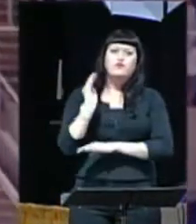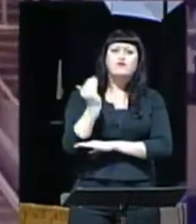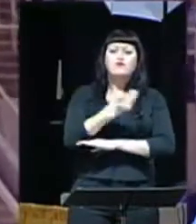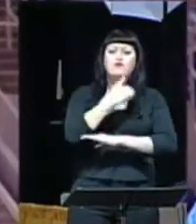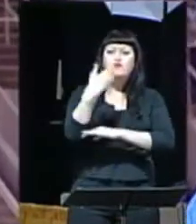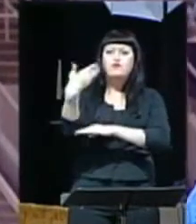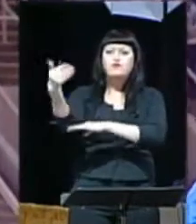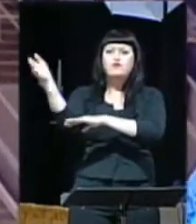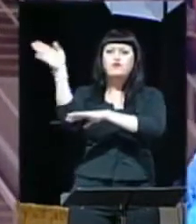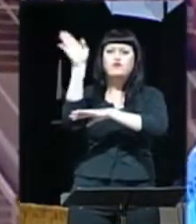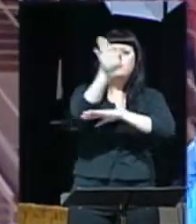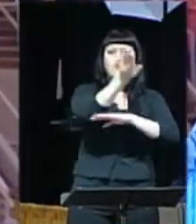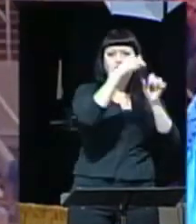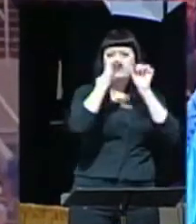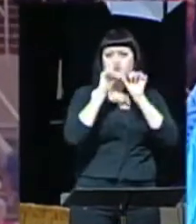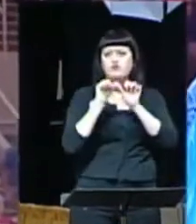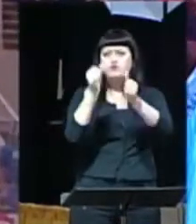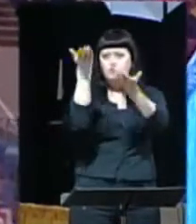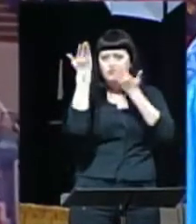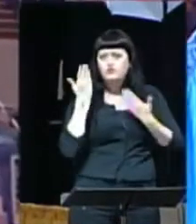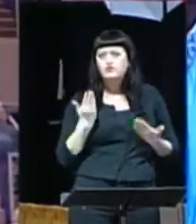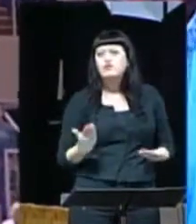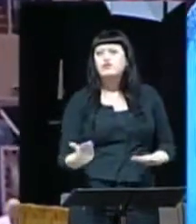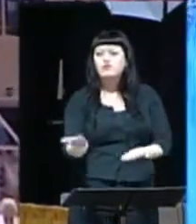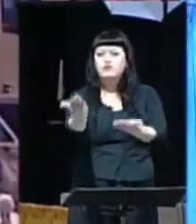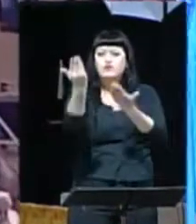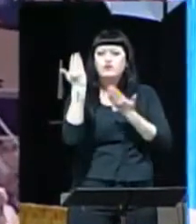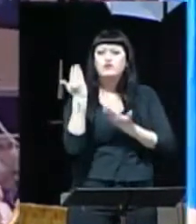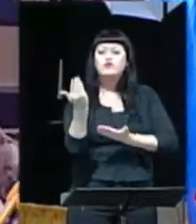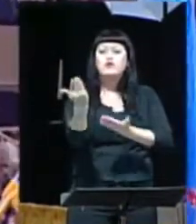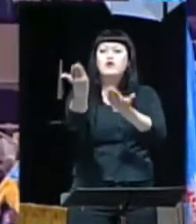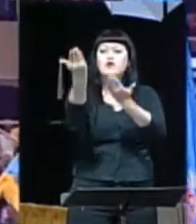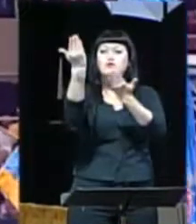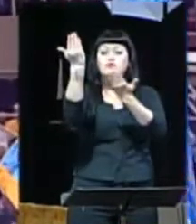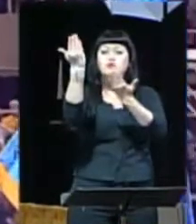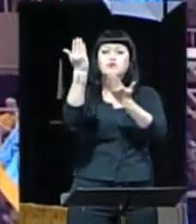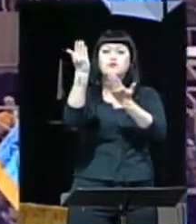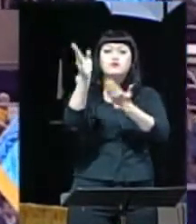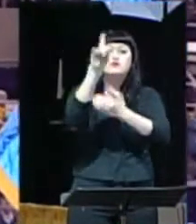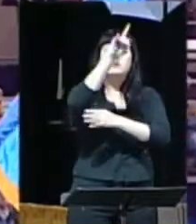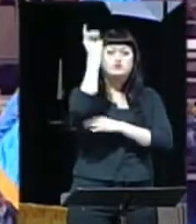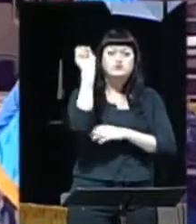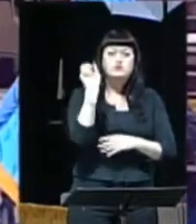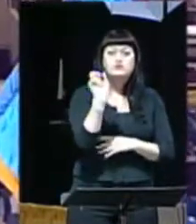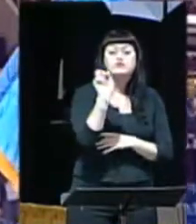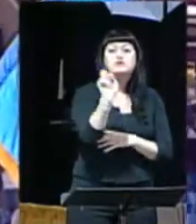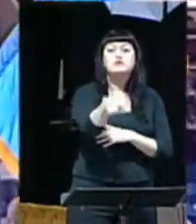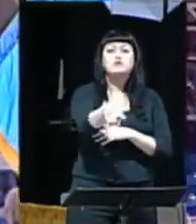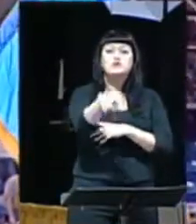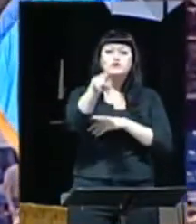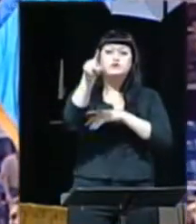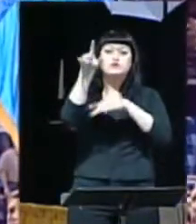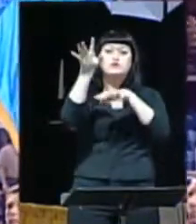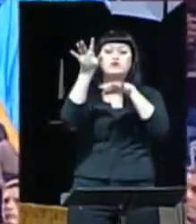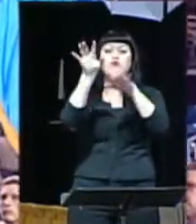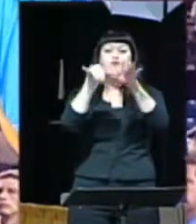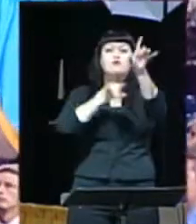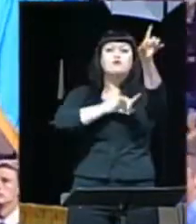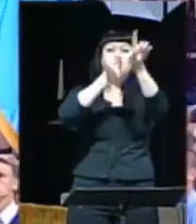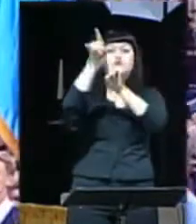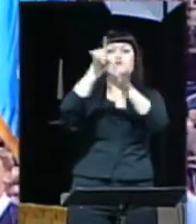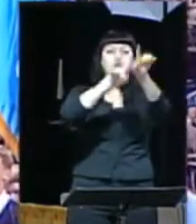night that our flag was still there. Oh, say